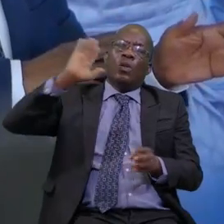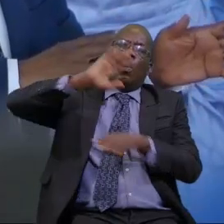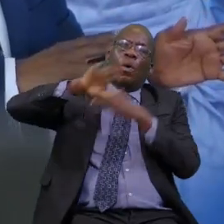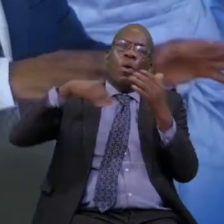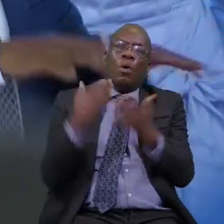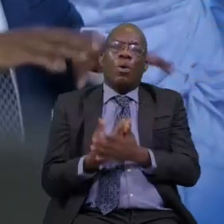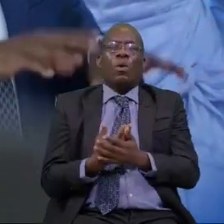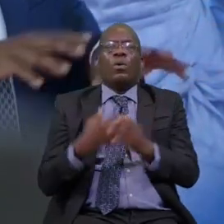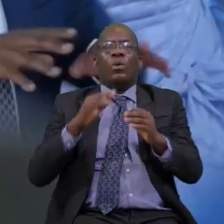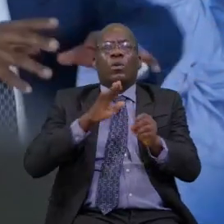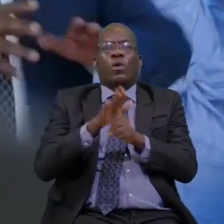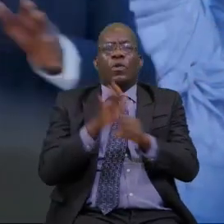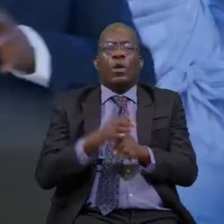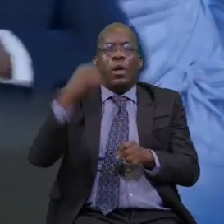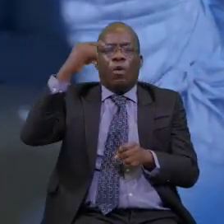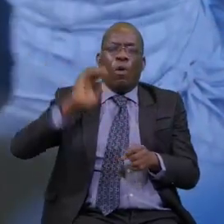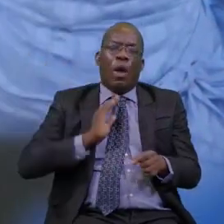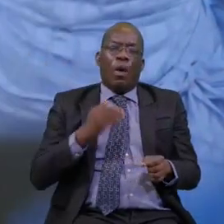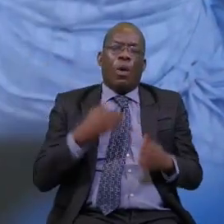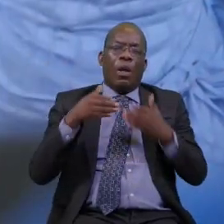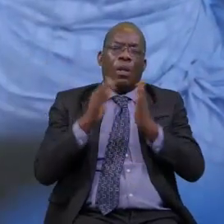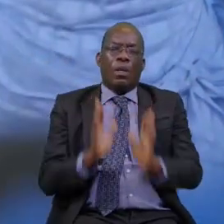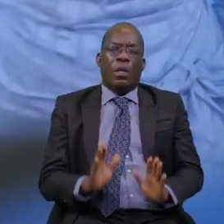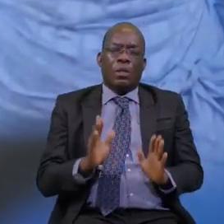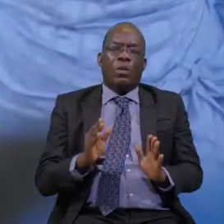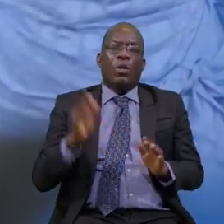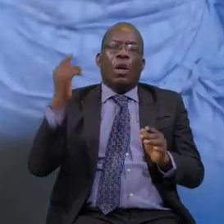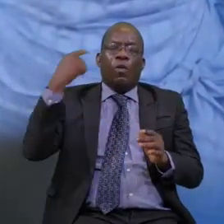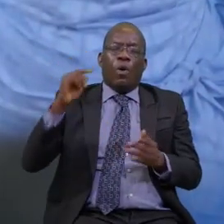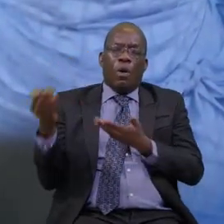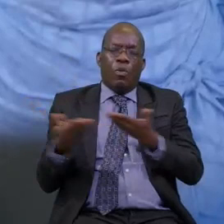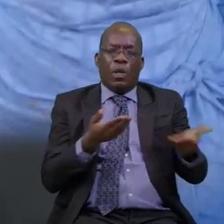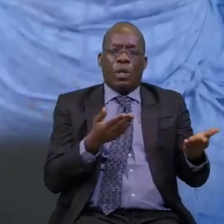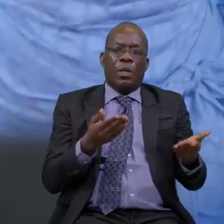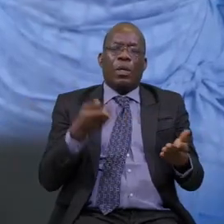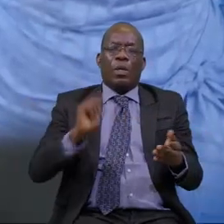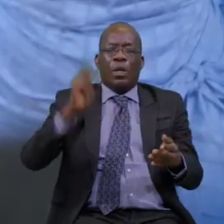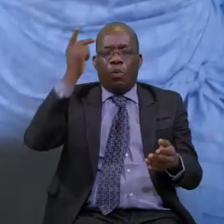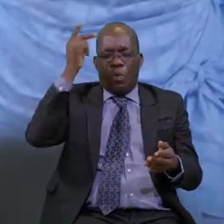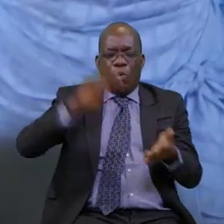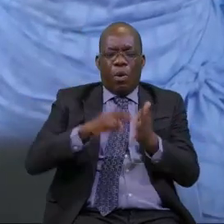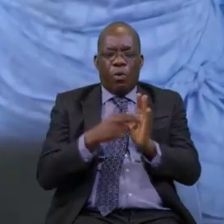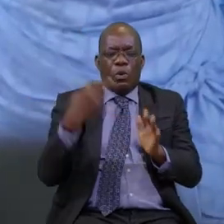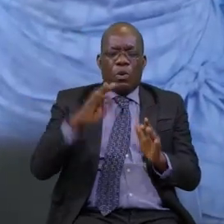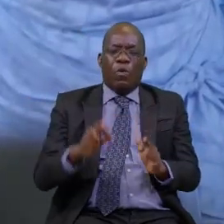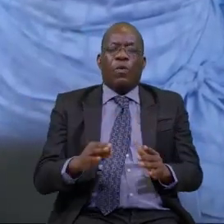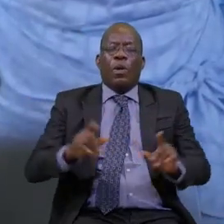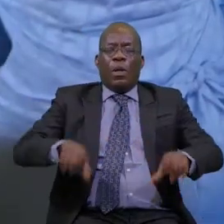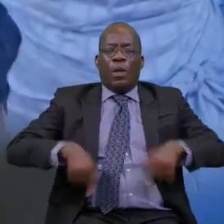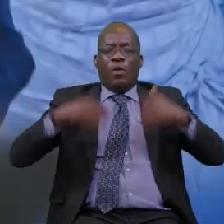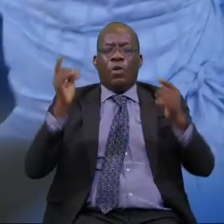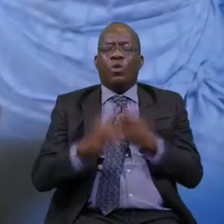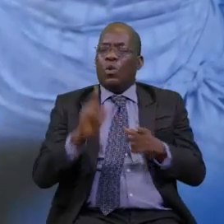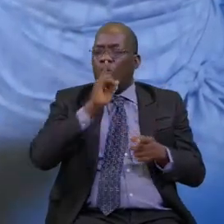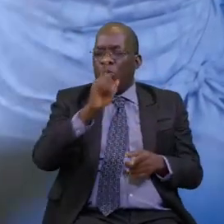leadership and for bringing the purpose of existence into reality. We pray, Lord,